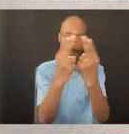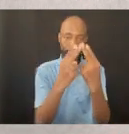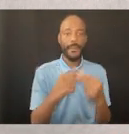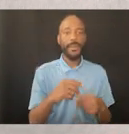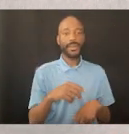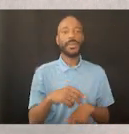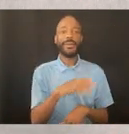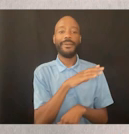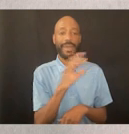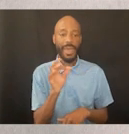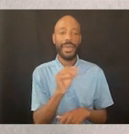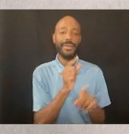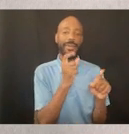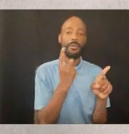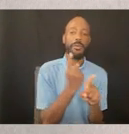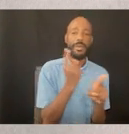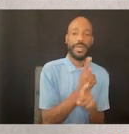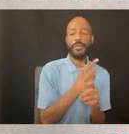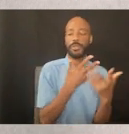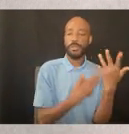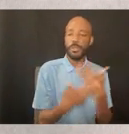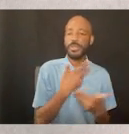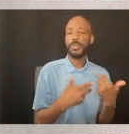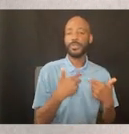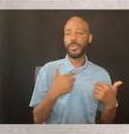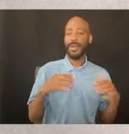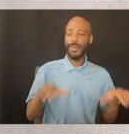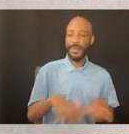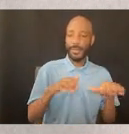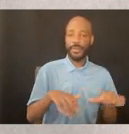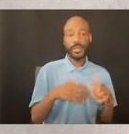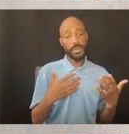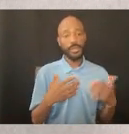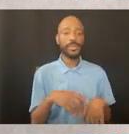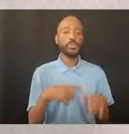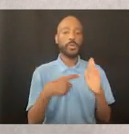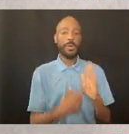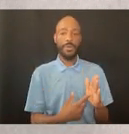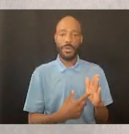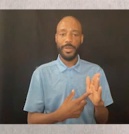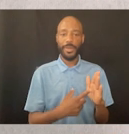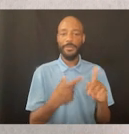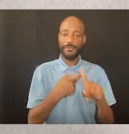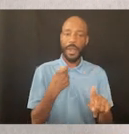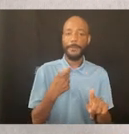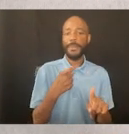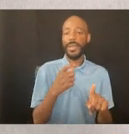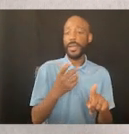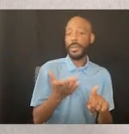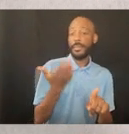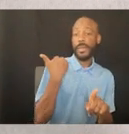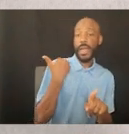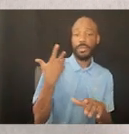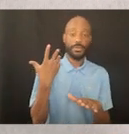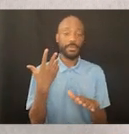social activities. These lists may recall past or lost events and people. The quarantine culture of Warfield Island